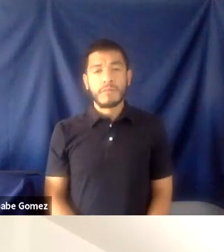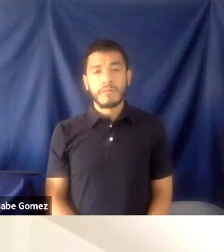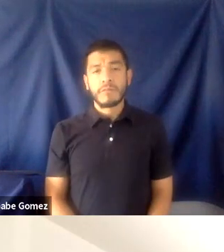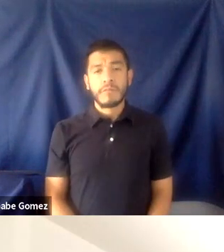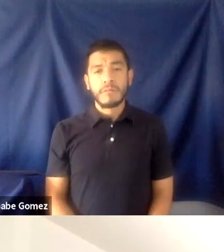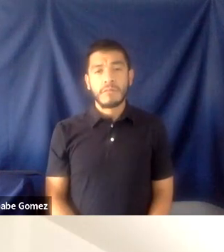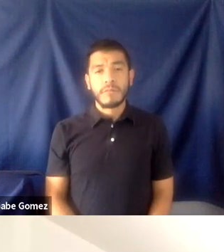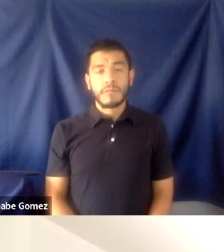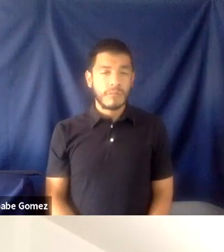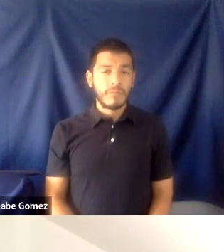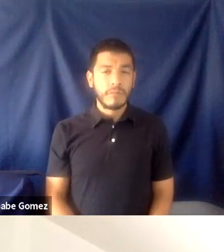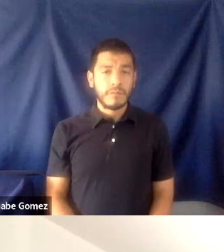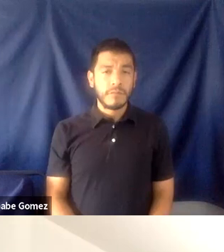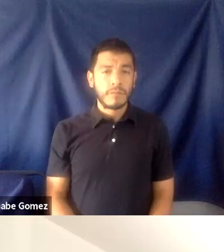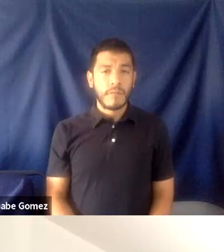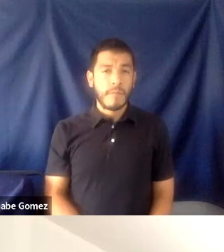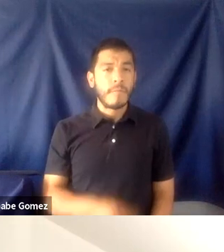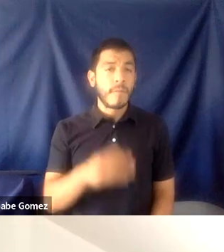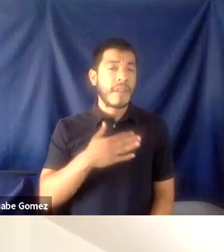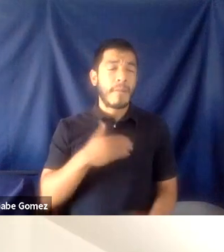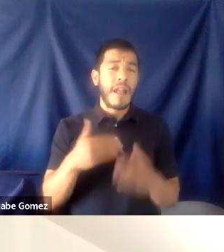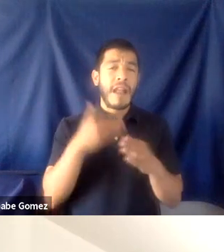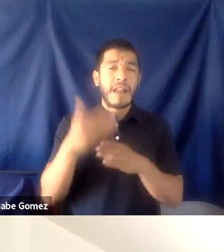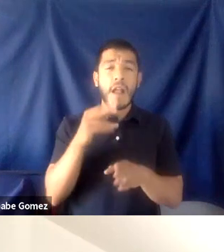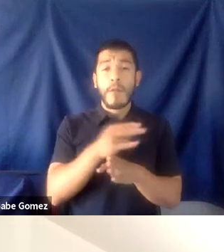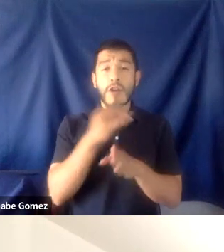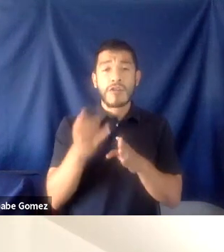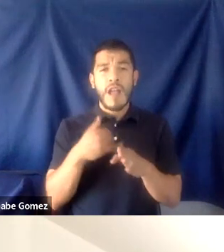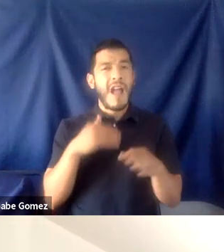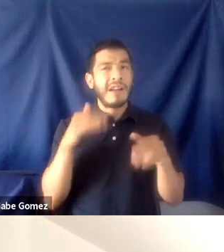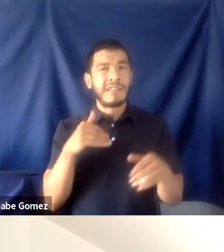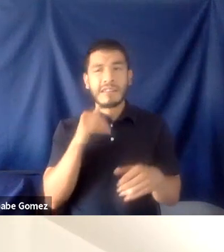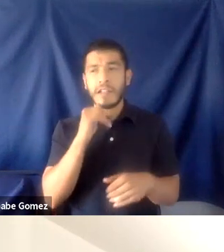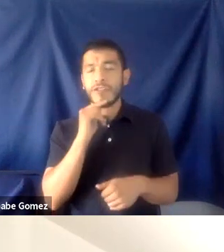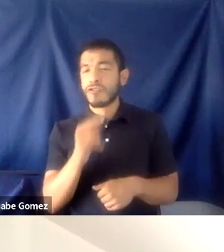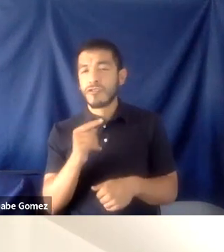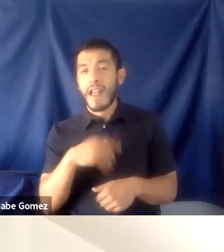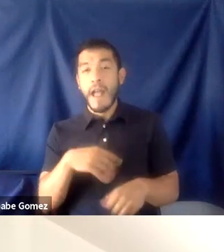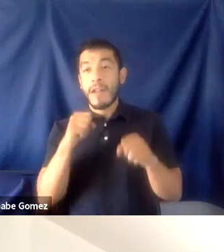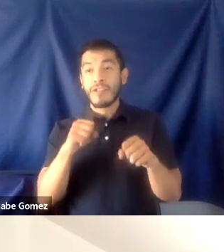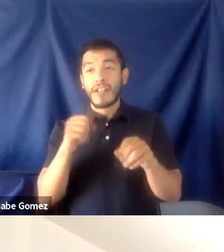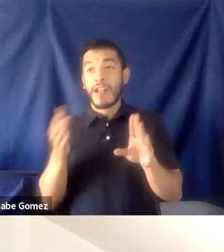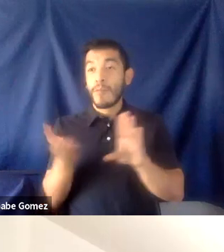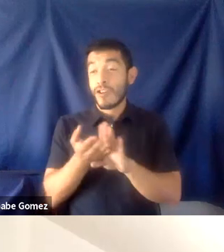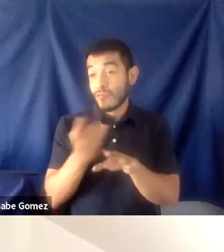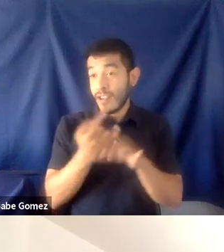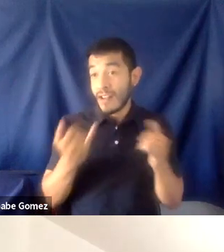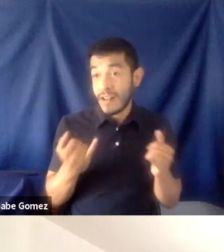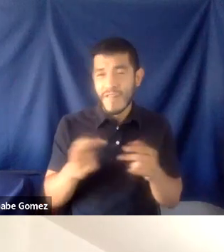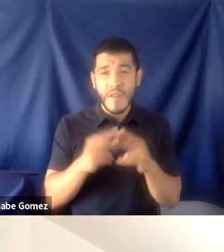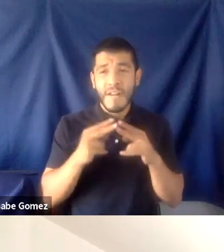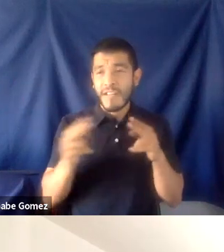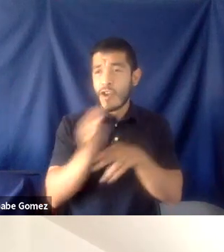that are connected to us. My next project, I'm not sure yet. I'm actually taking a break from a very